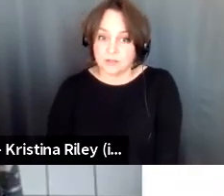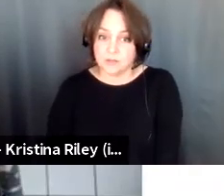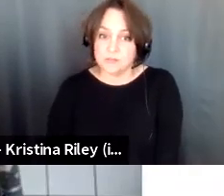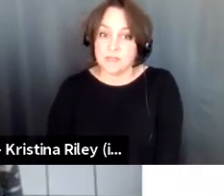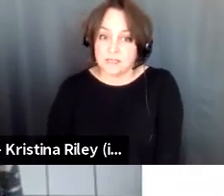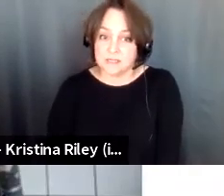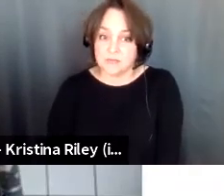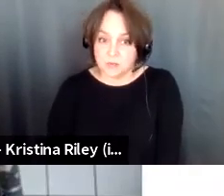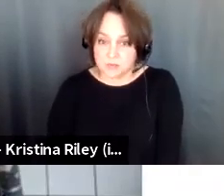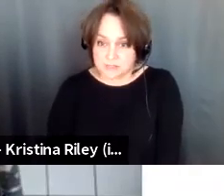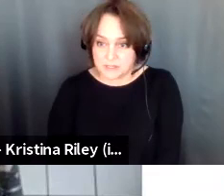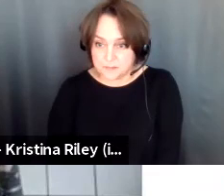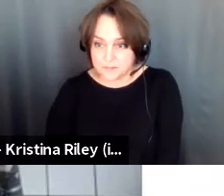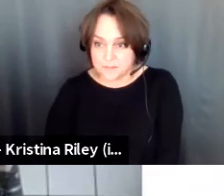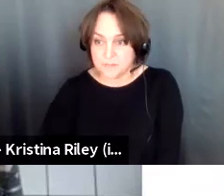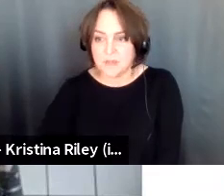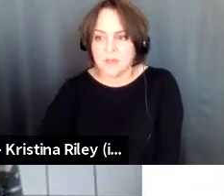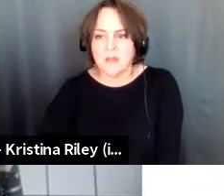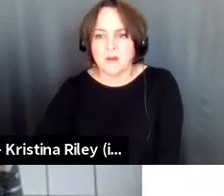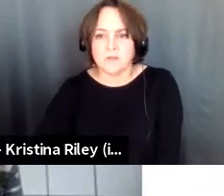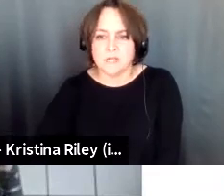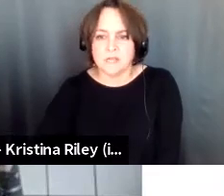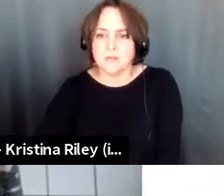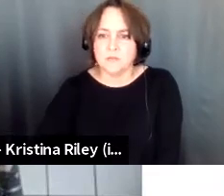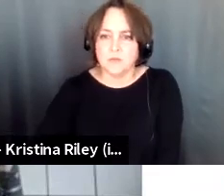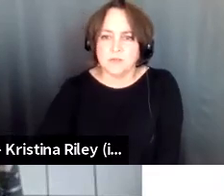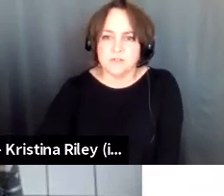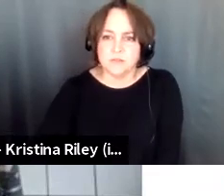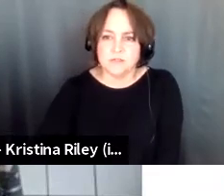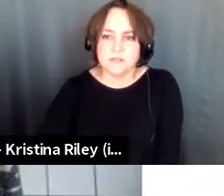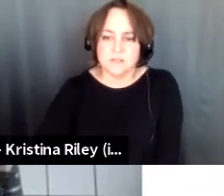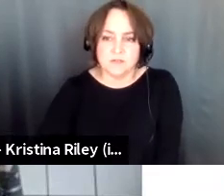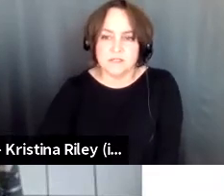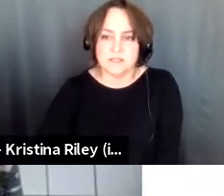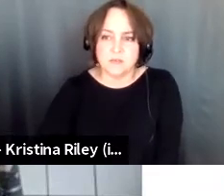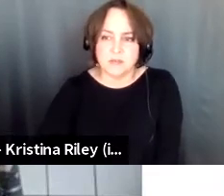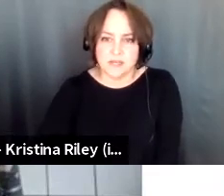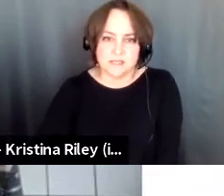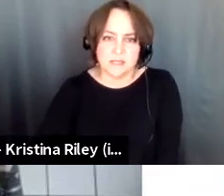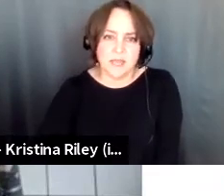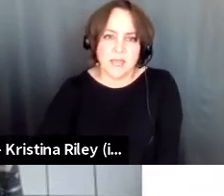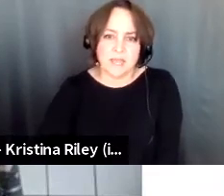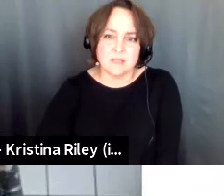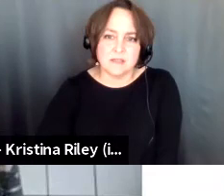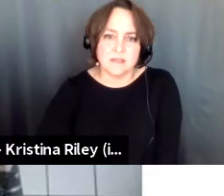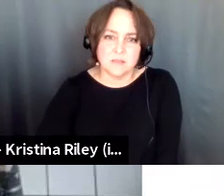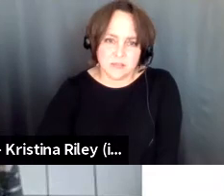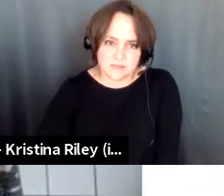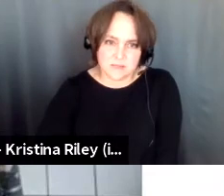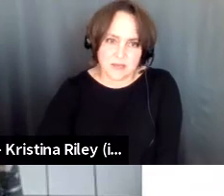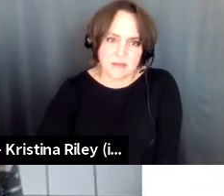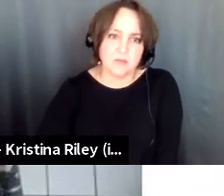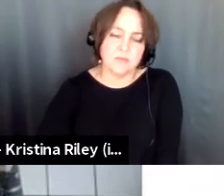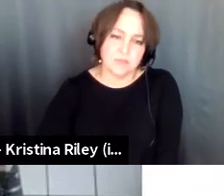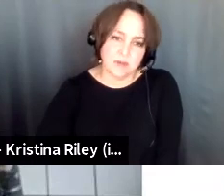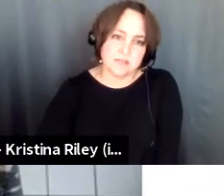cultural values and ASL vibrancy. Over time, the enrollment of students stabilized, and because